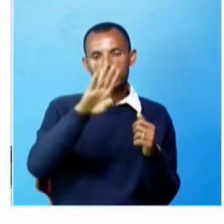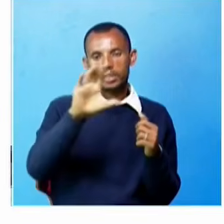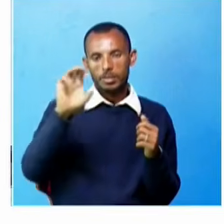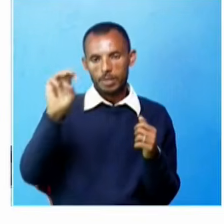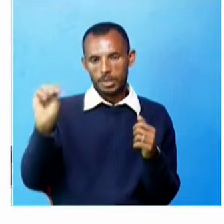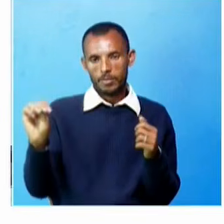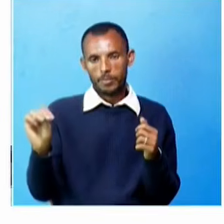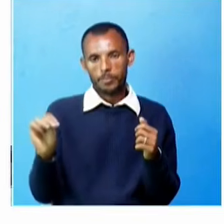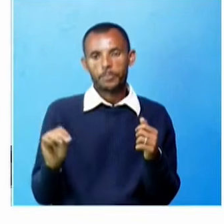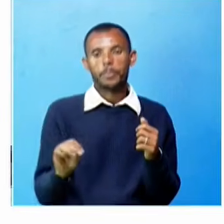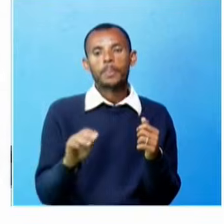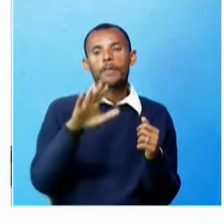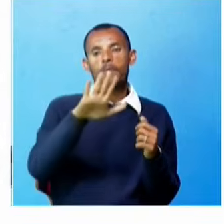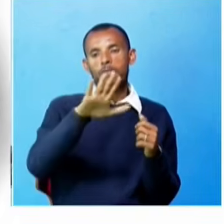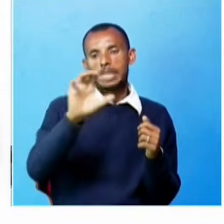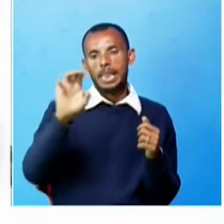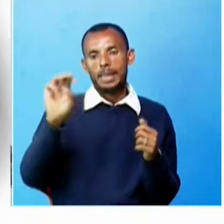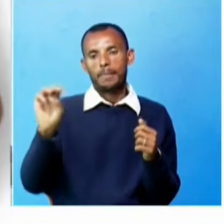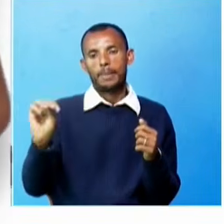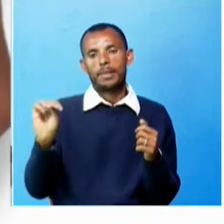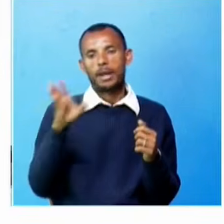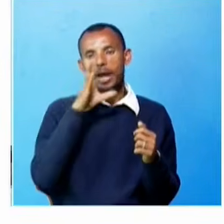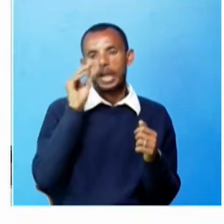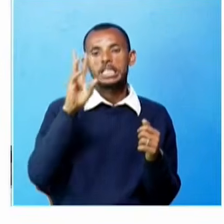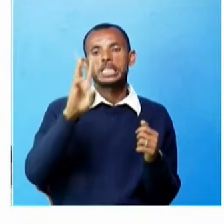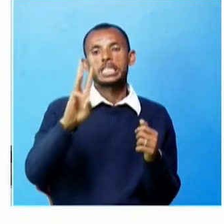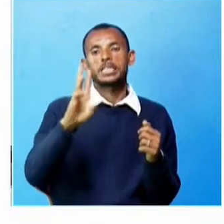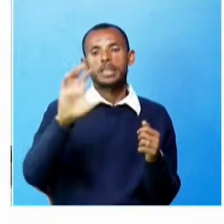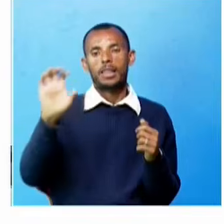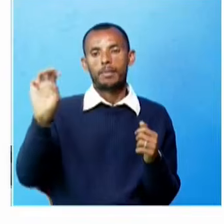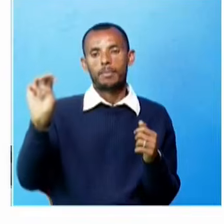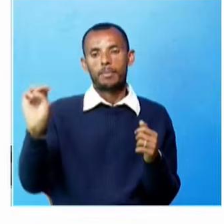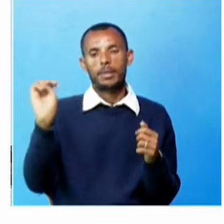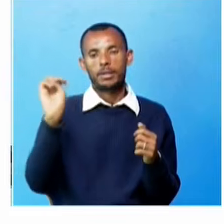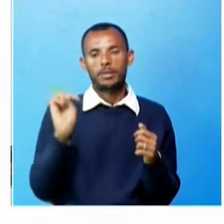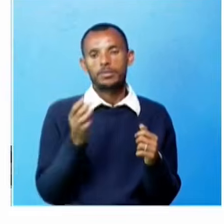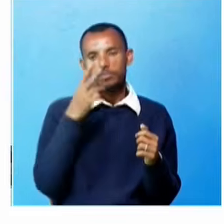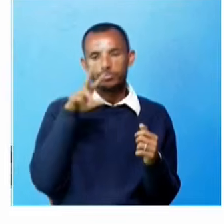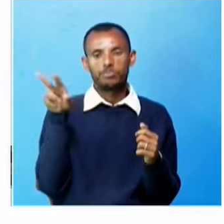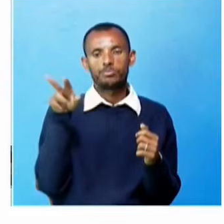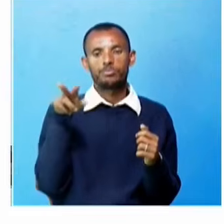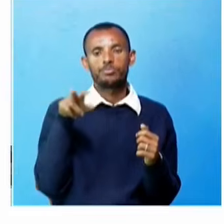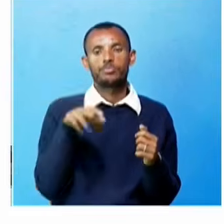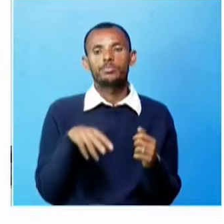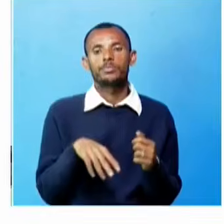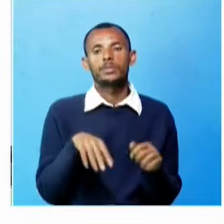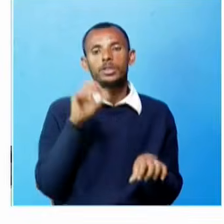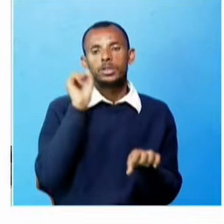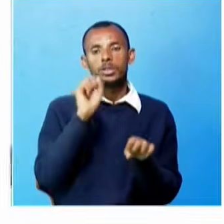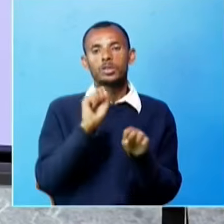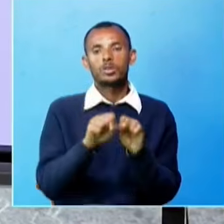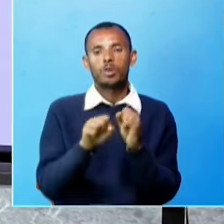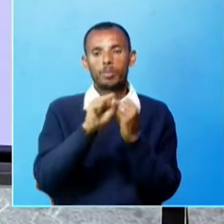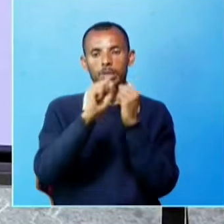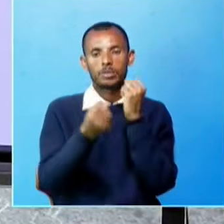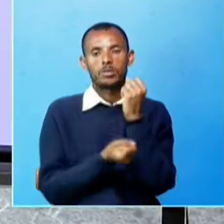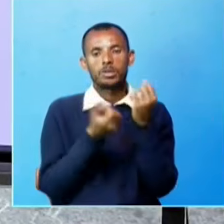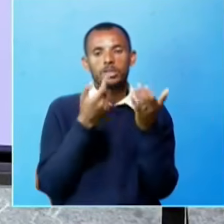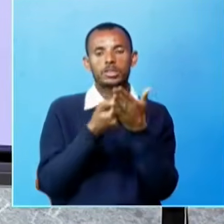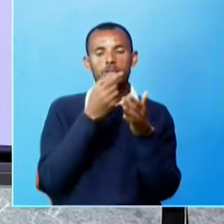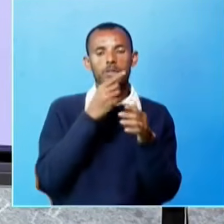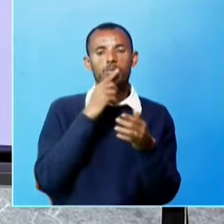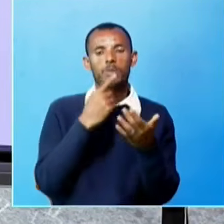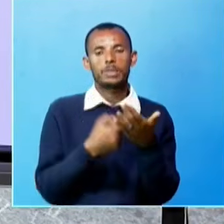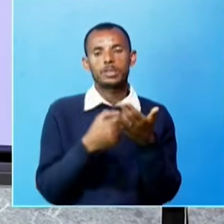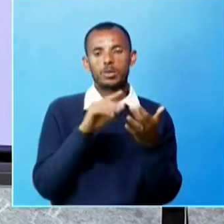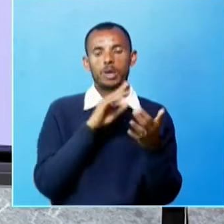centimeter, this is 5 centimeter, and this is 6 centimeter. Okay, so based on this information,